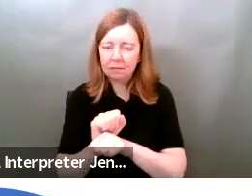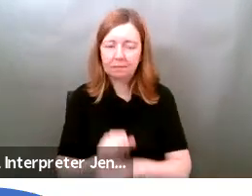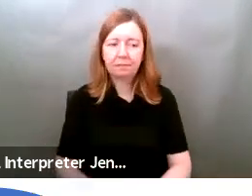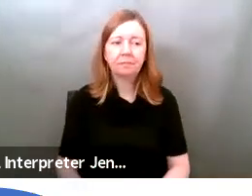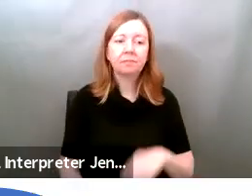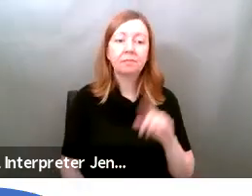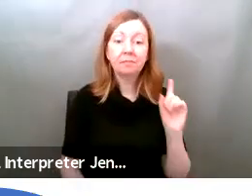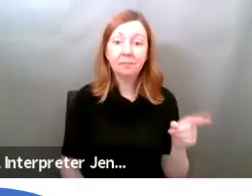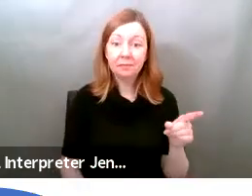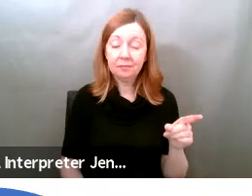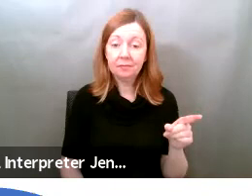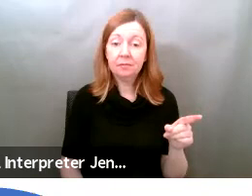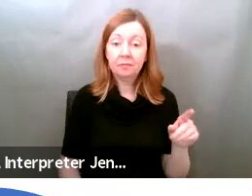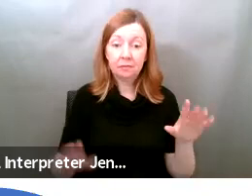Then these children who didn't know